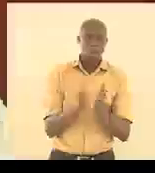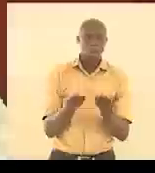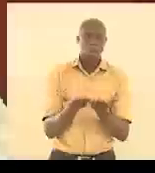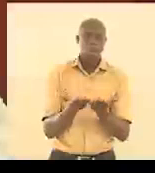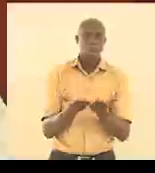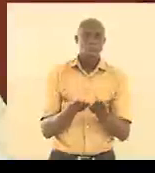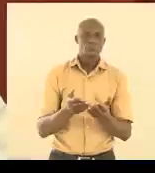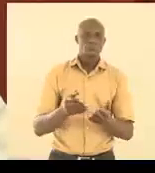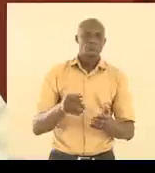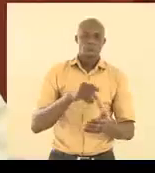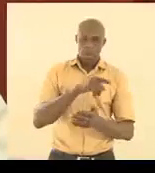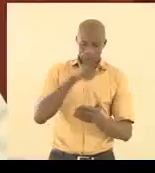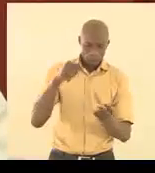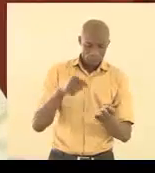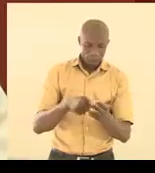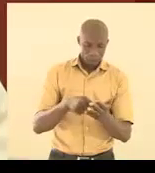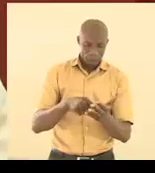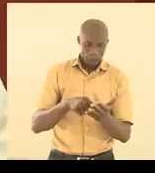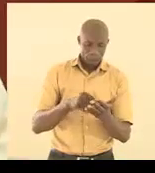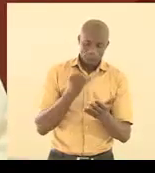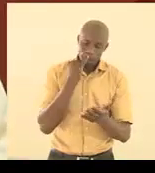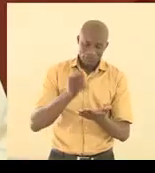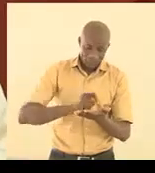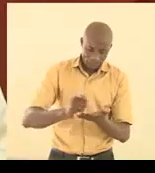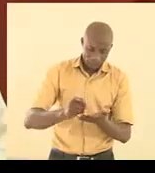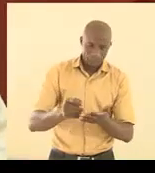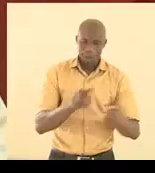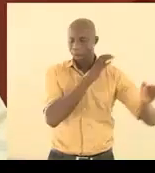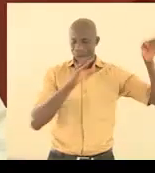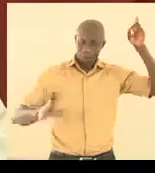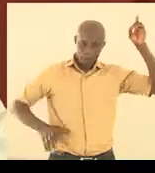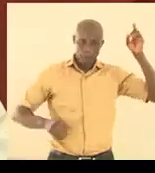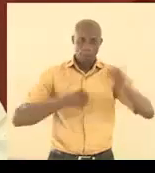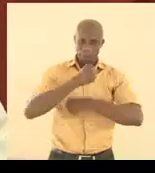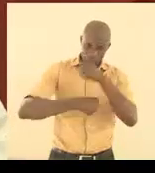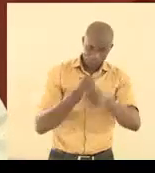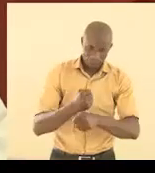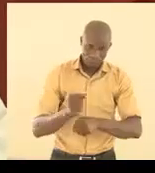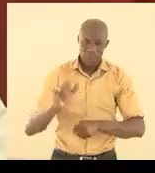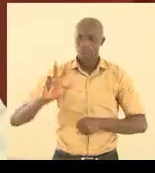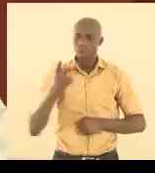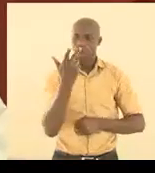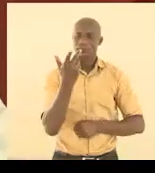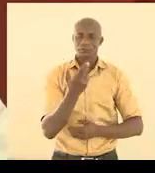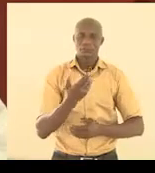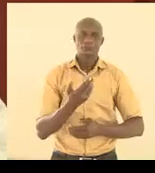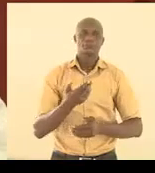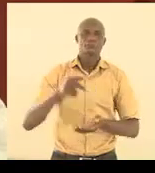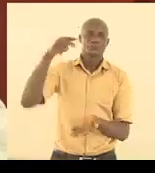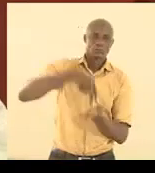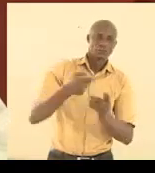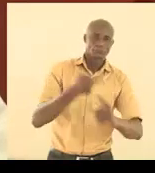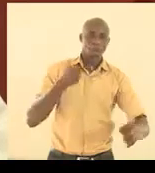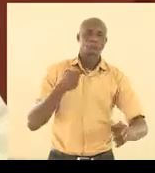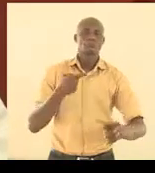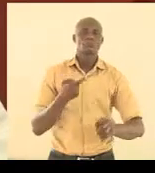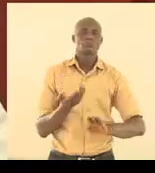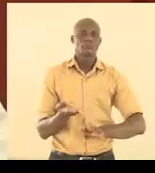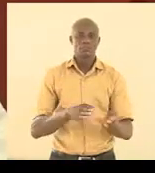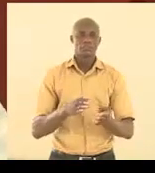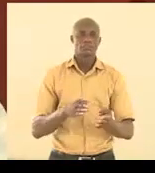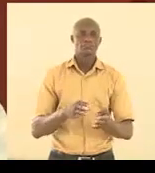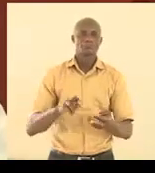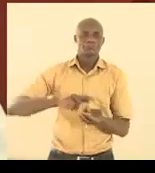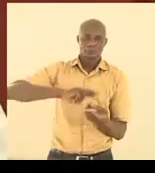is written that the Christ should suffer and on the third day rise from the dead, and that repentance